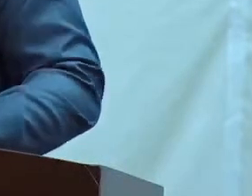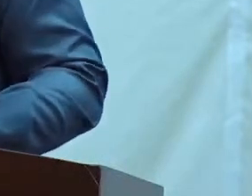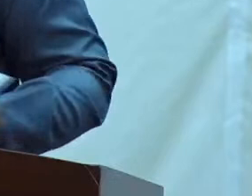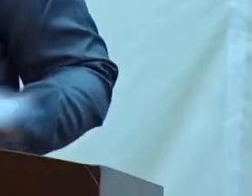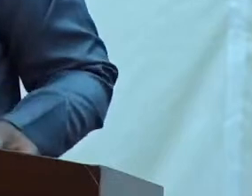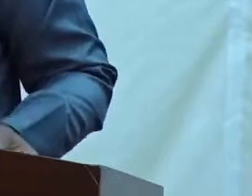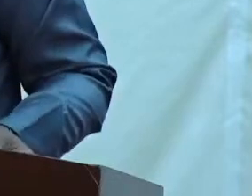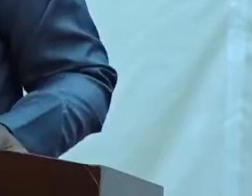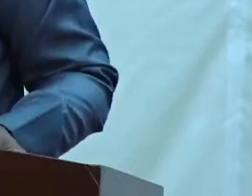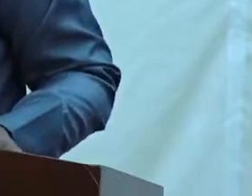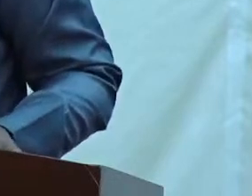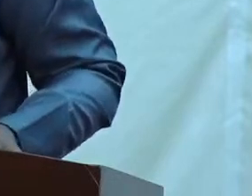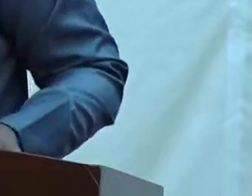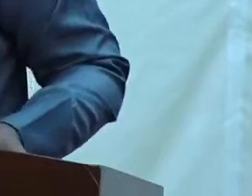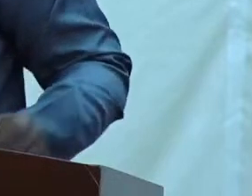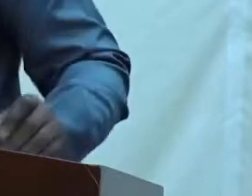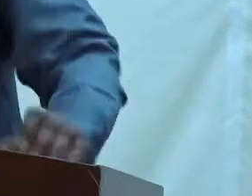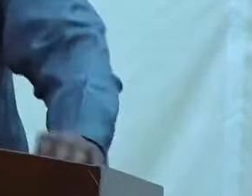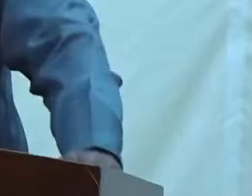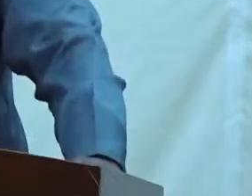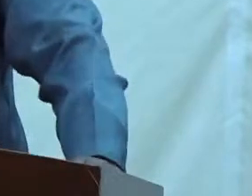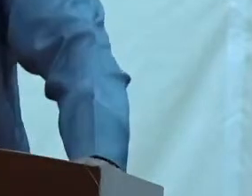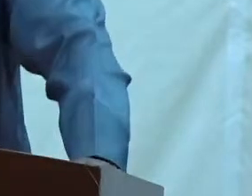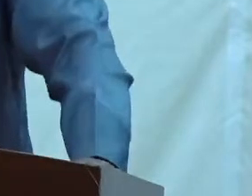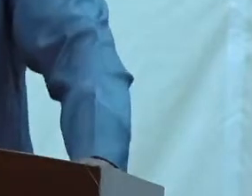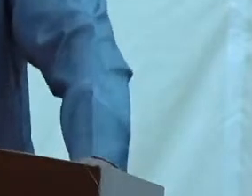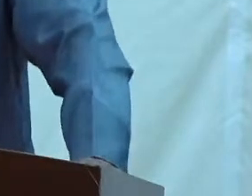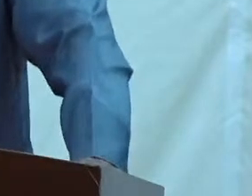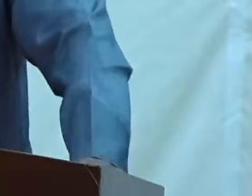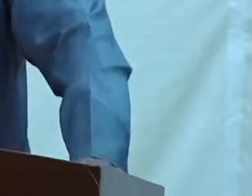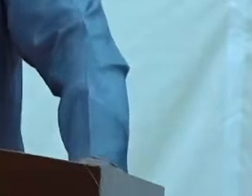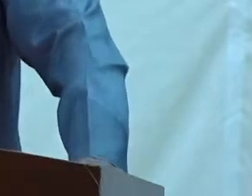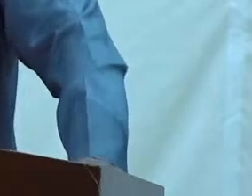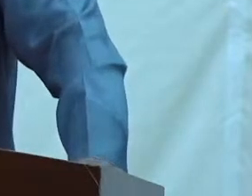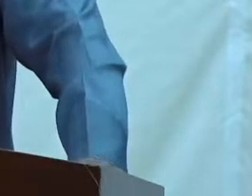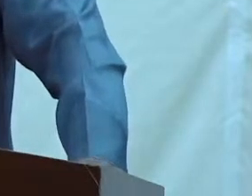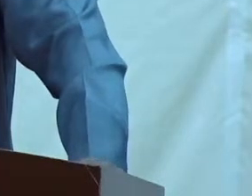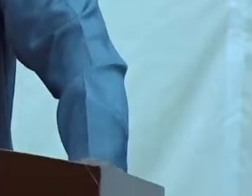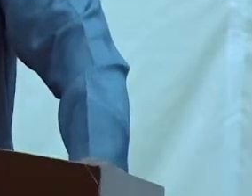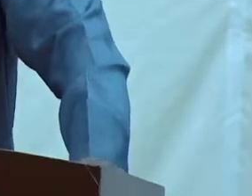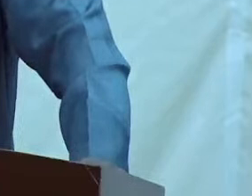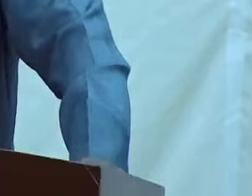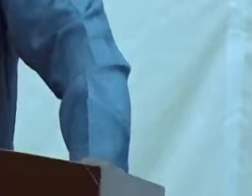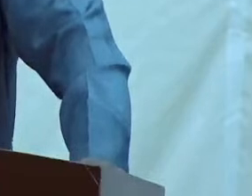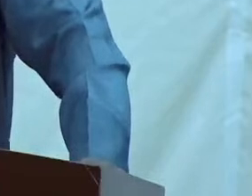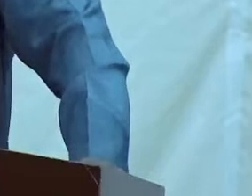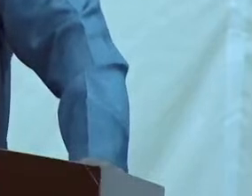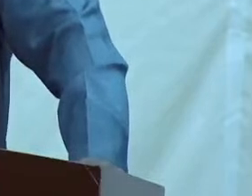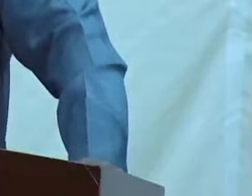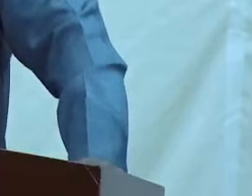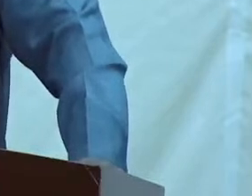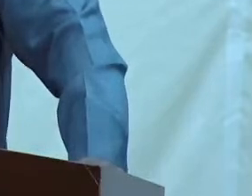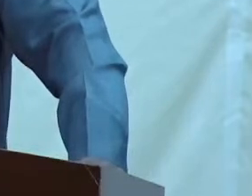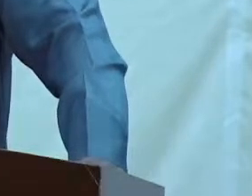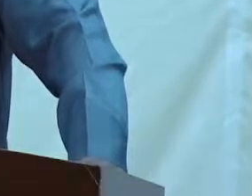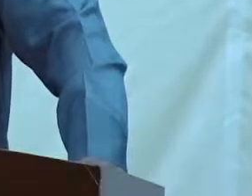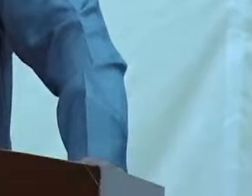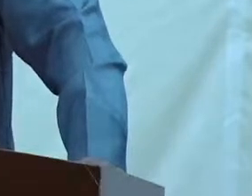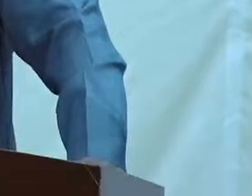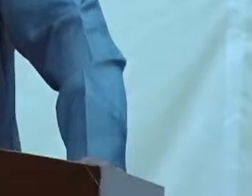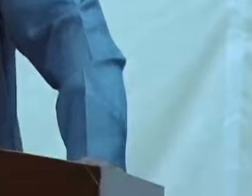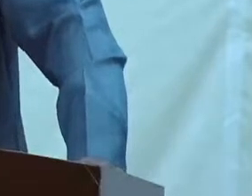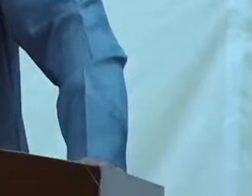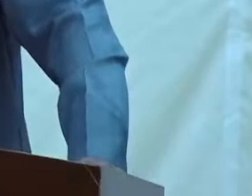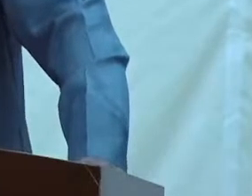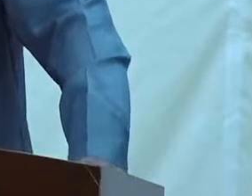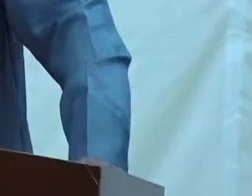civic space. These developments, which have grown in intensity since the COVID-19 pandemic, have placed